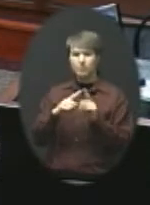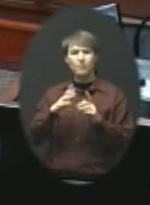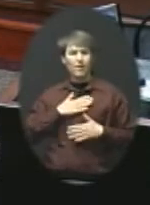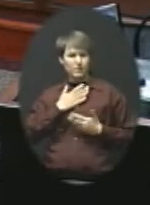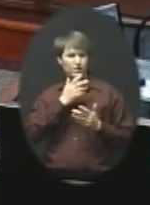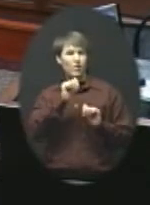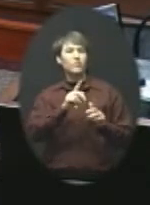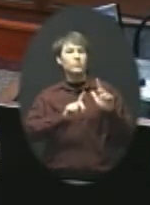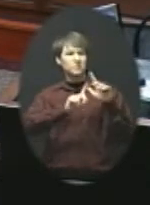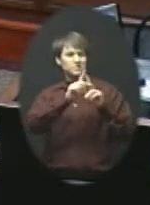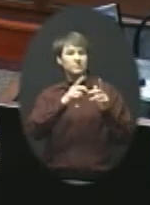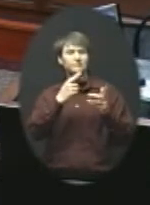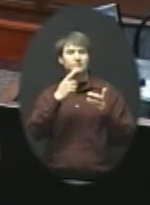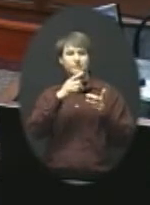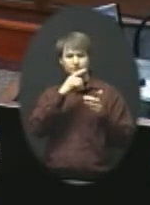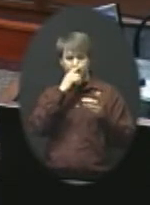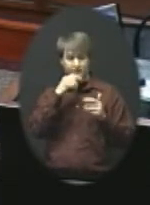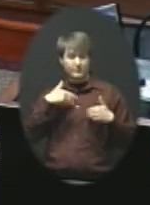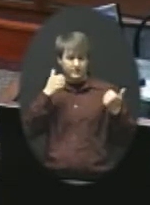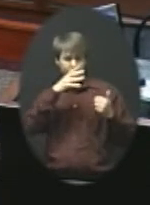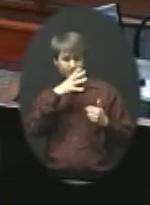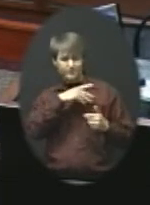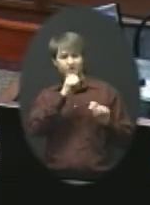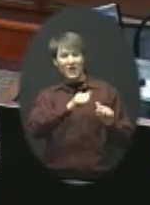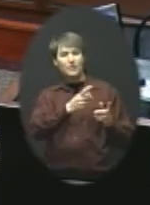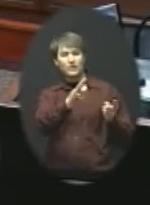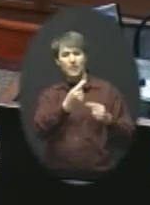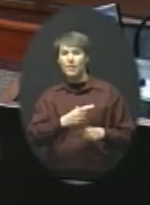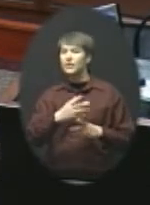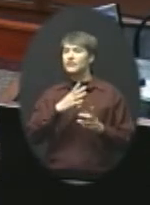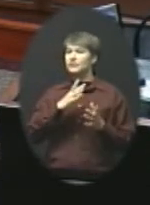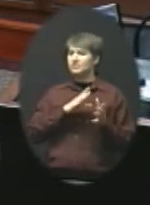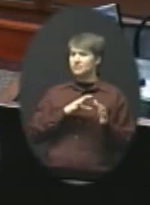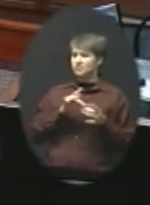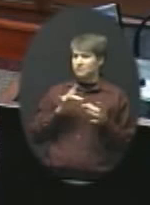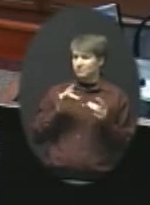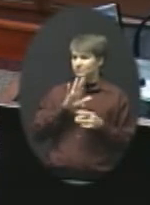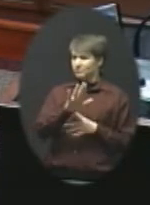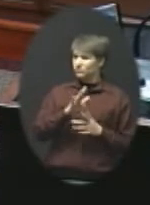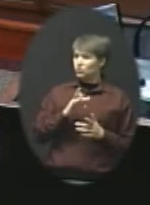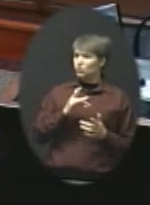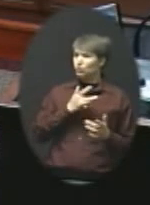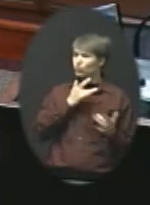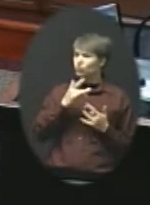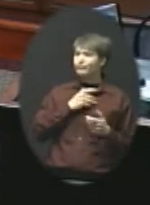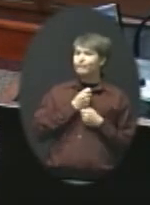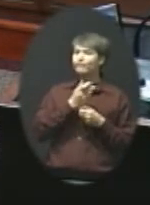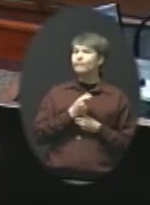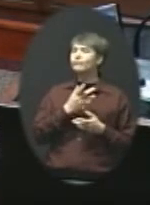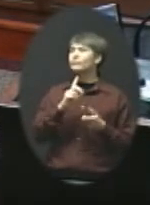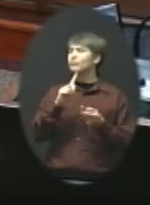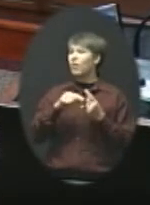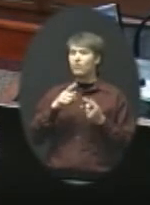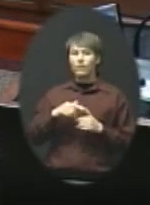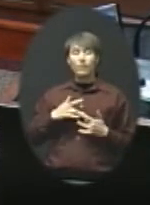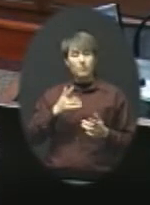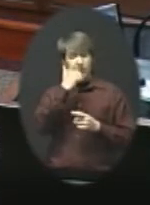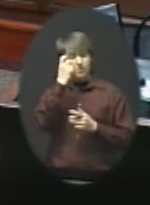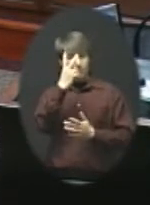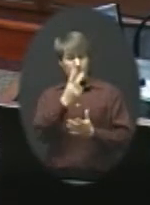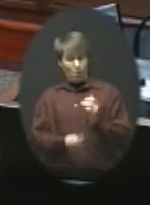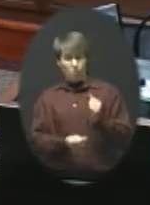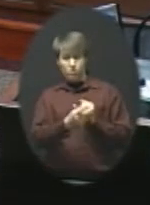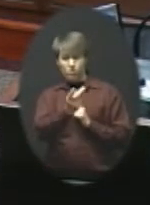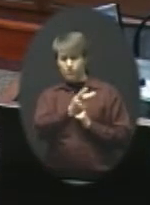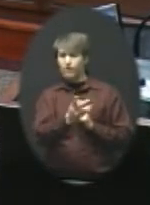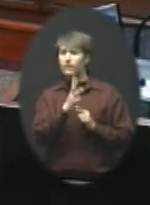were able to show up, and especially the young lady, to be able to express her own concern of what she's doing with this. As they both mentioned, and we talked